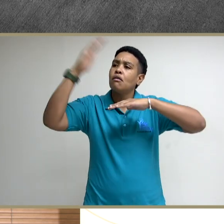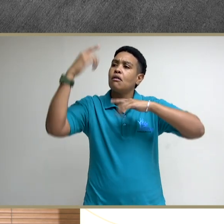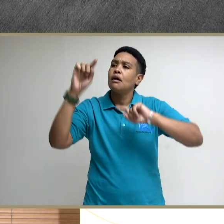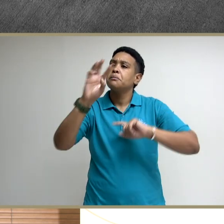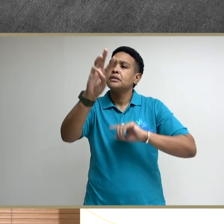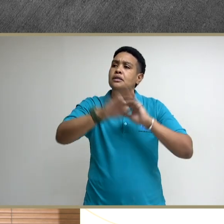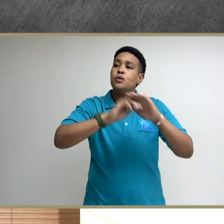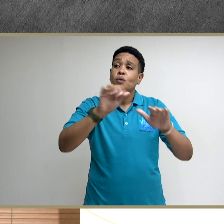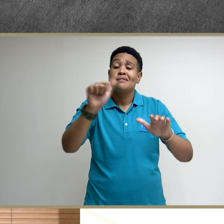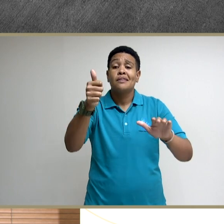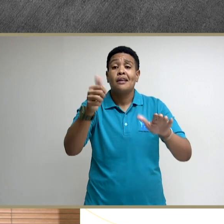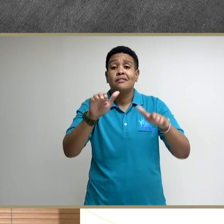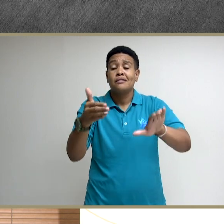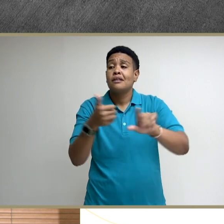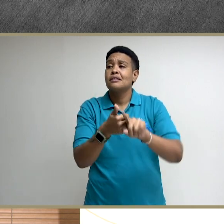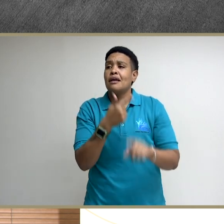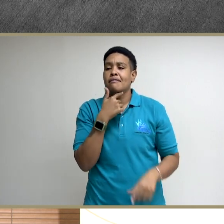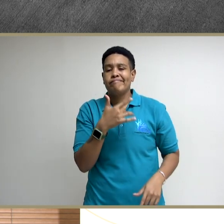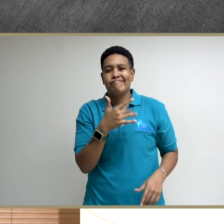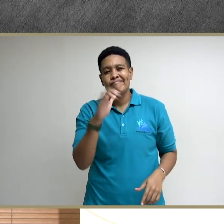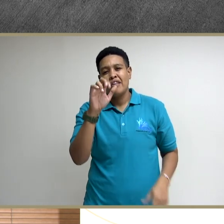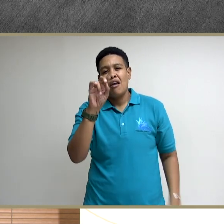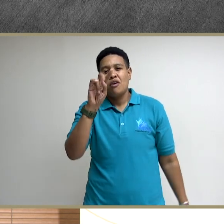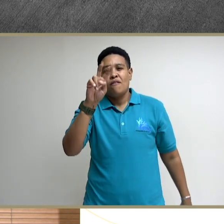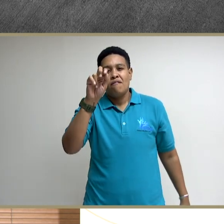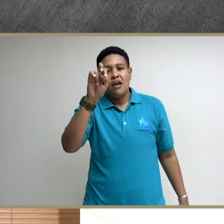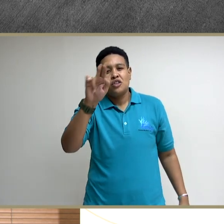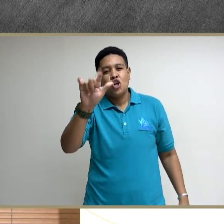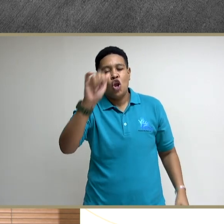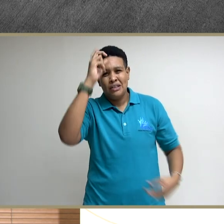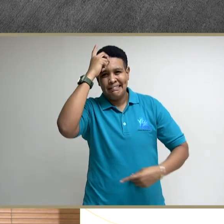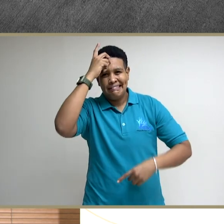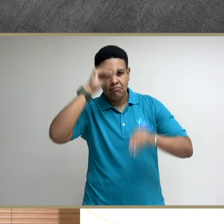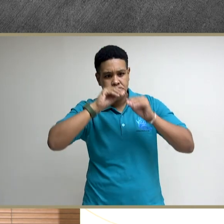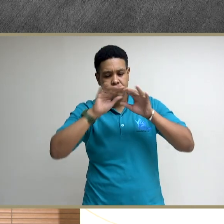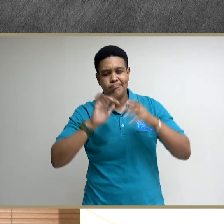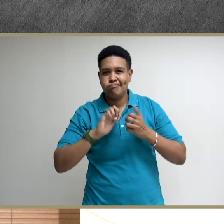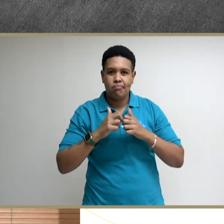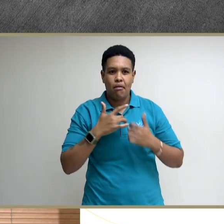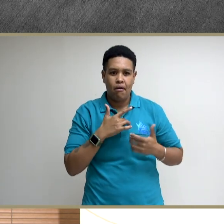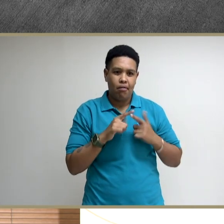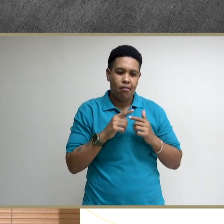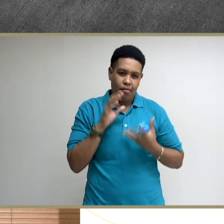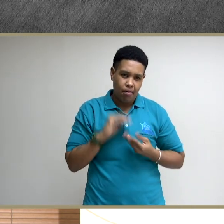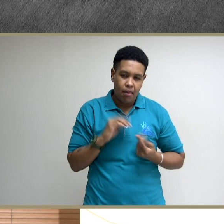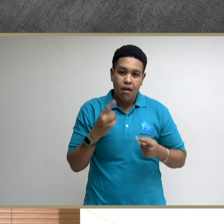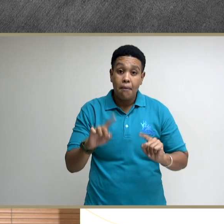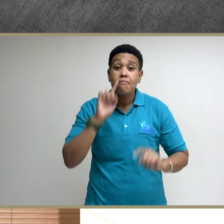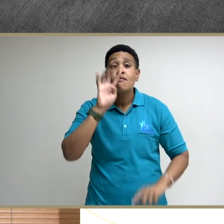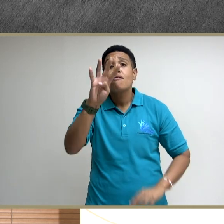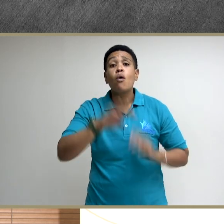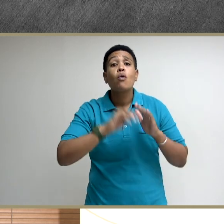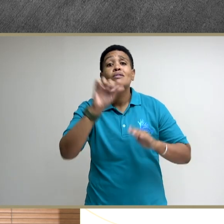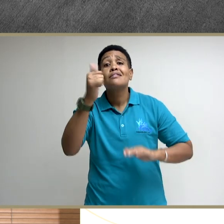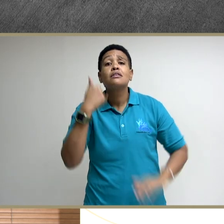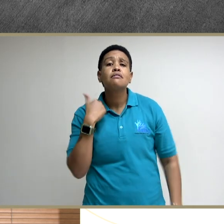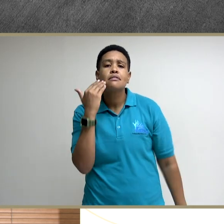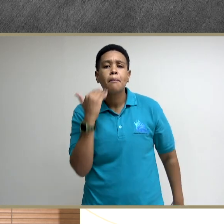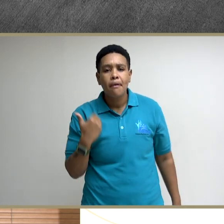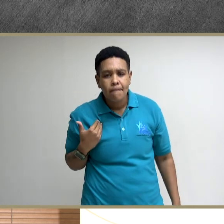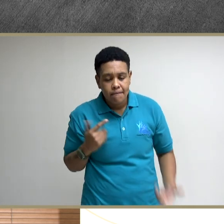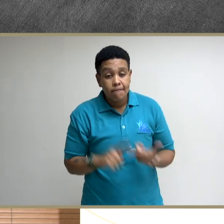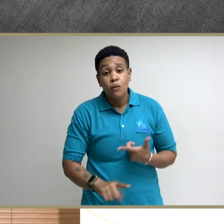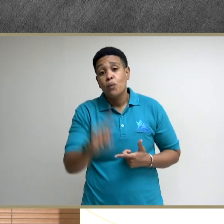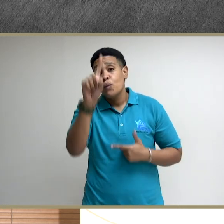of 10 deaths have cardiovascular disease. 4 out of 10 deaths have diabetes. 1 out of